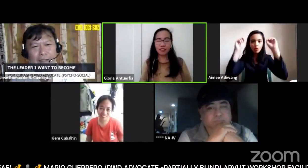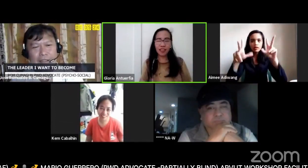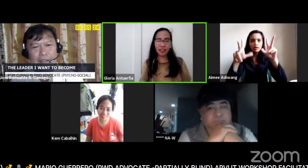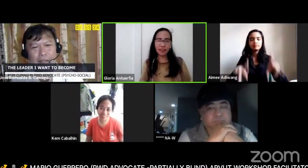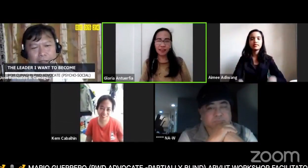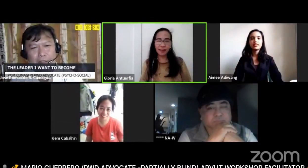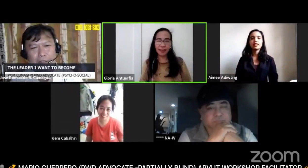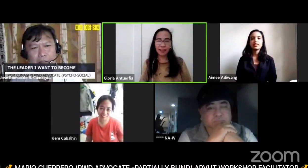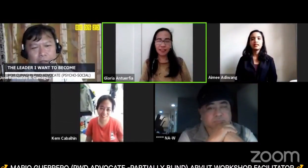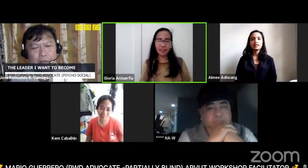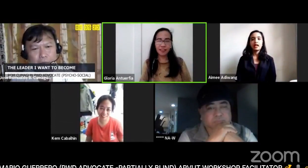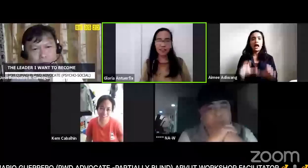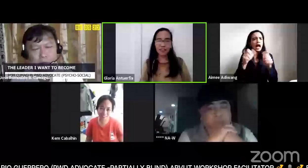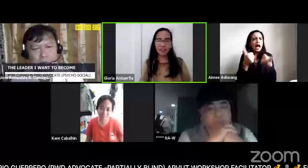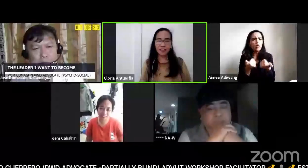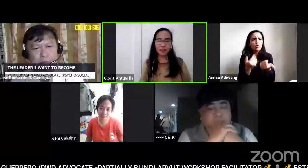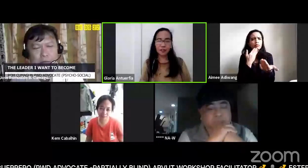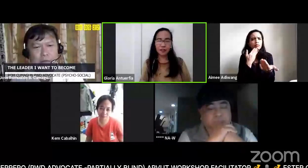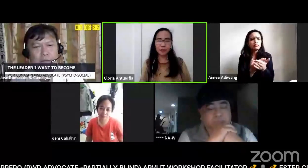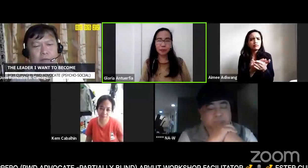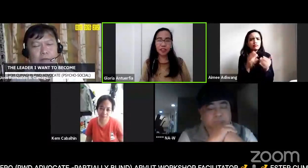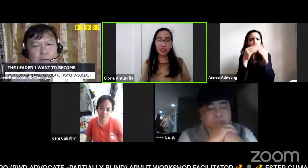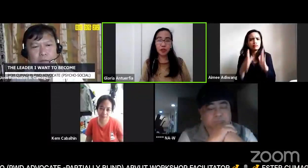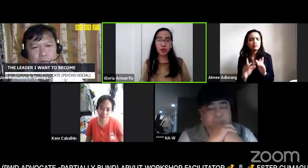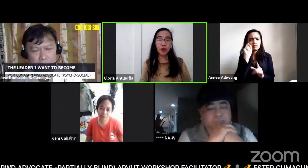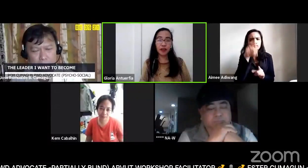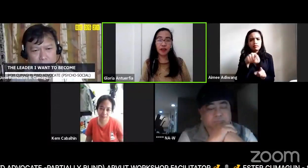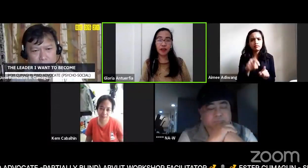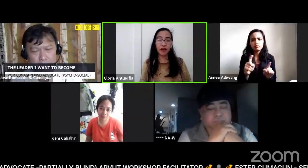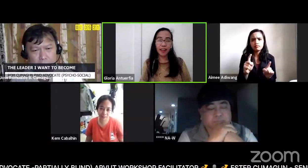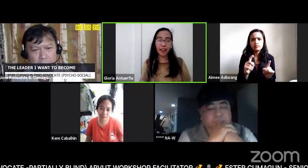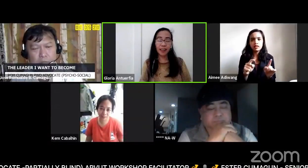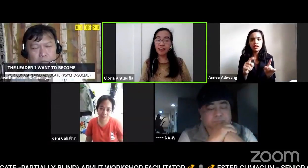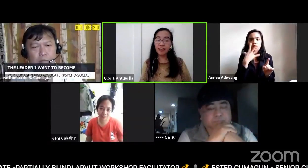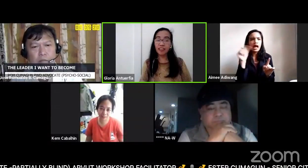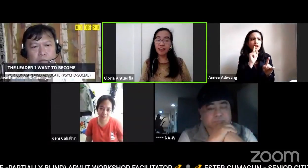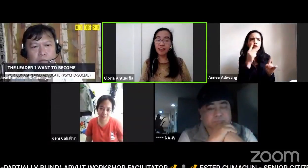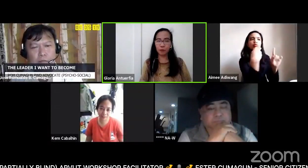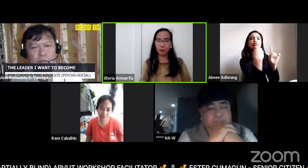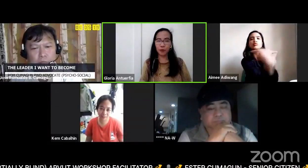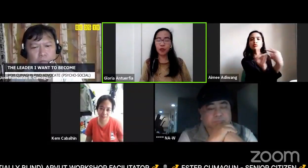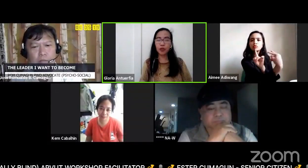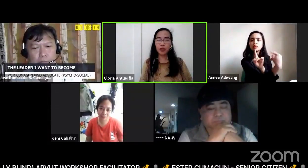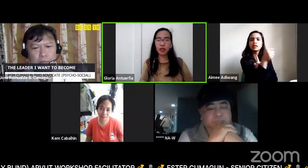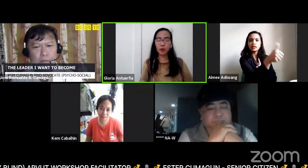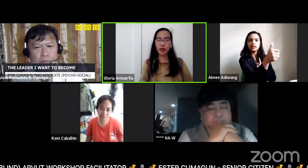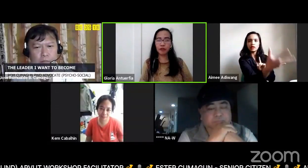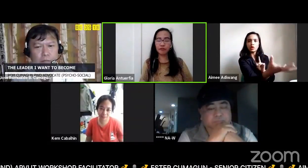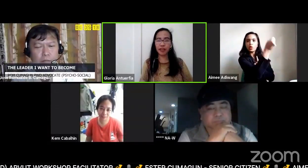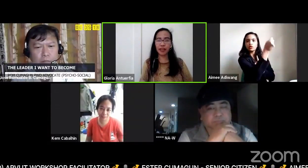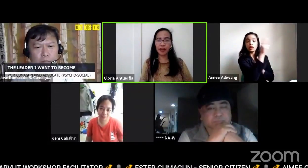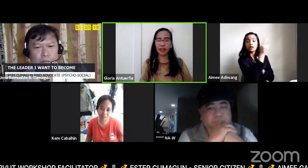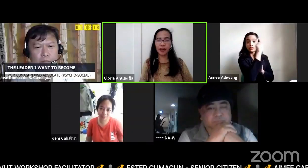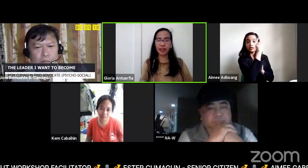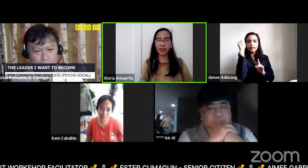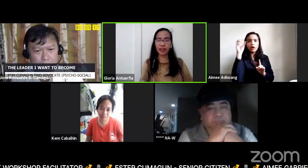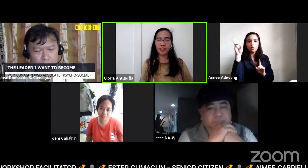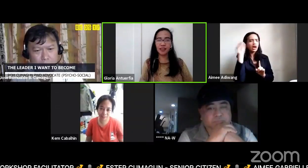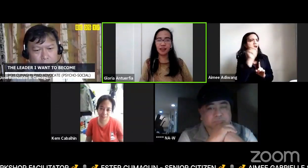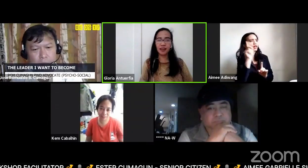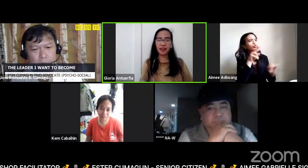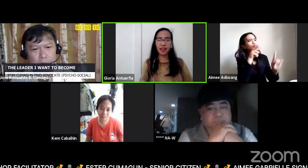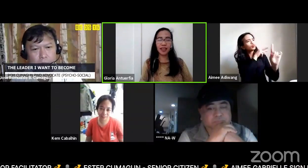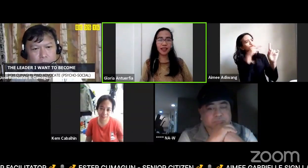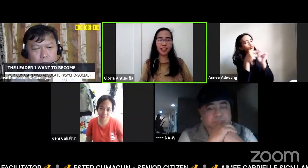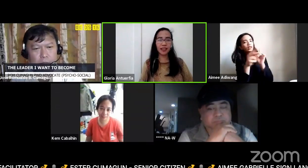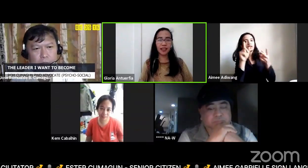To be a good leader is you should know the persons you are leading to. You should be aware of that, the